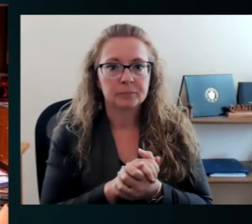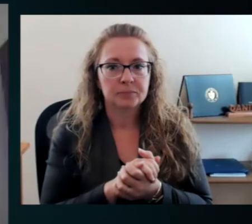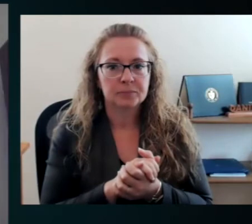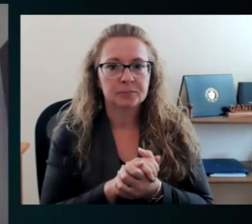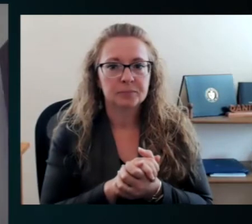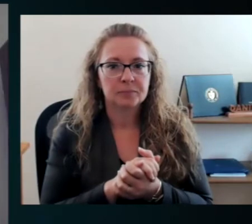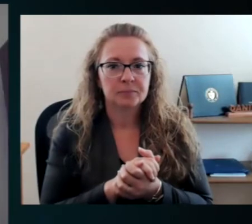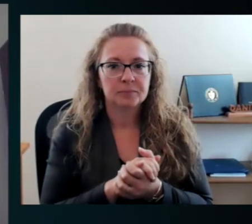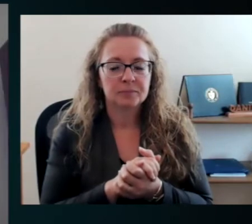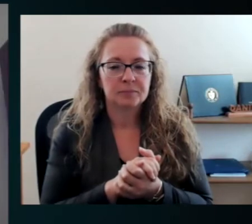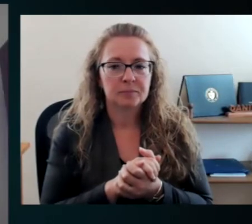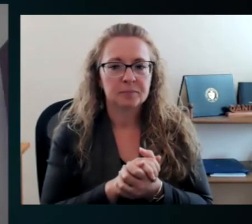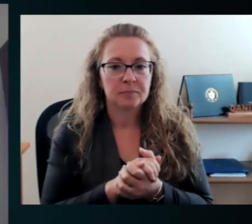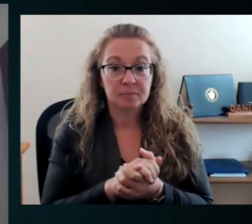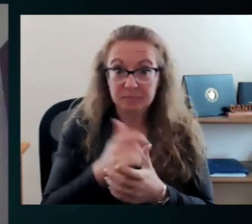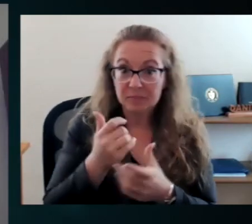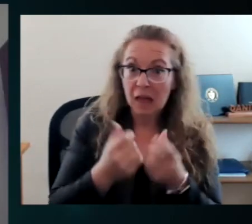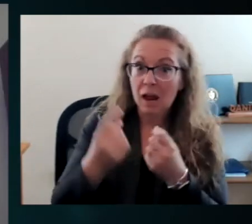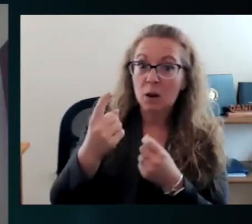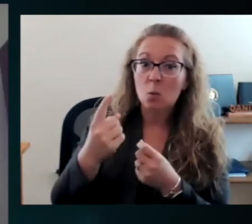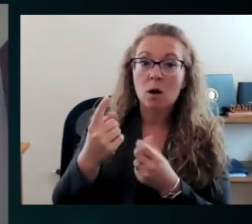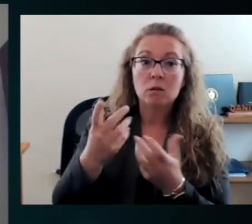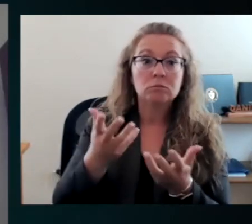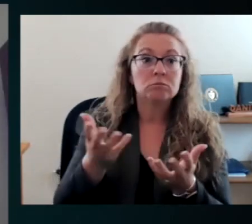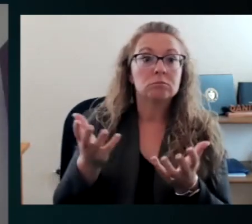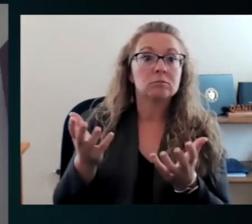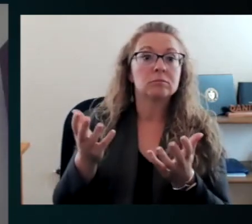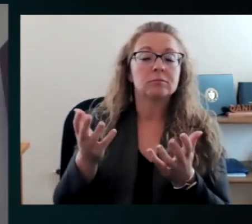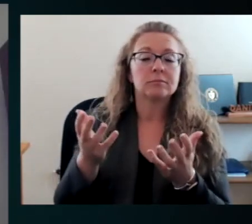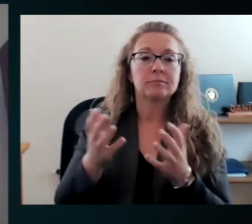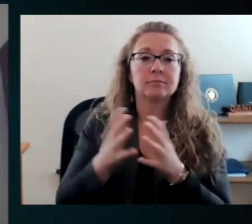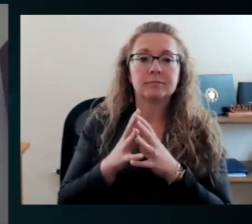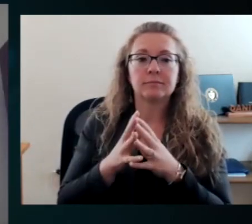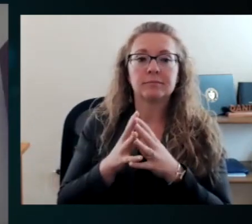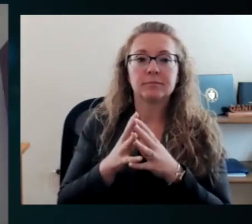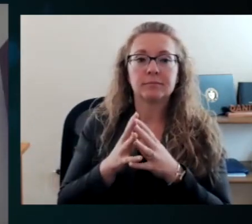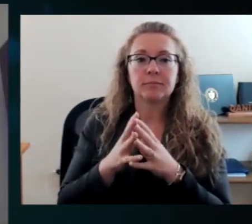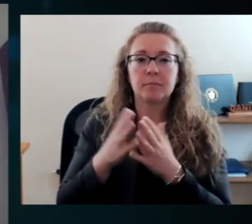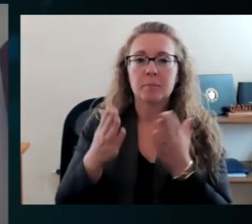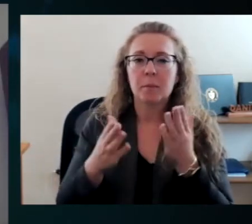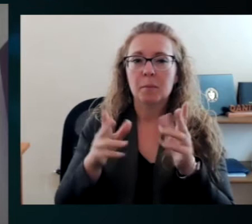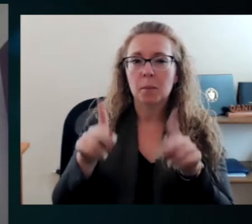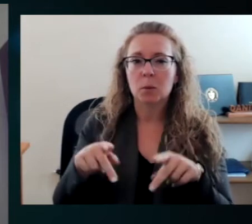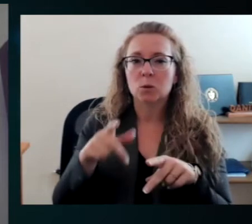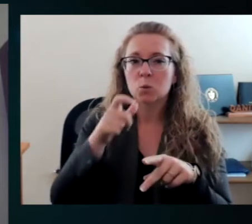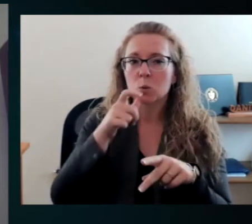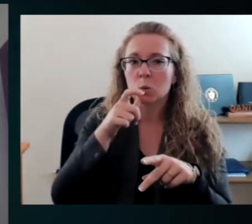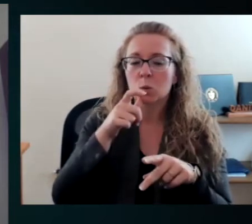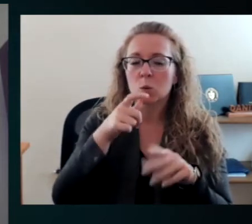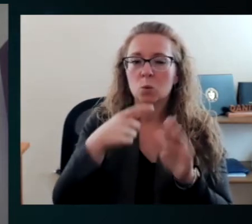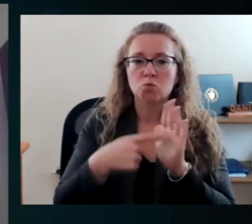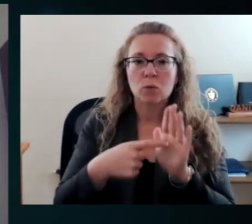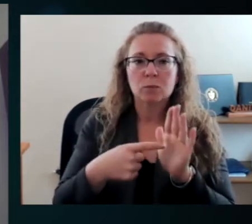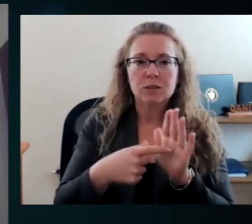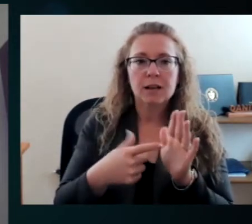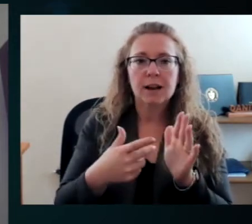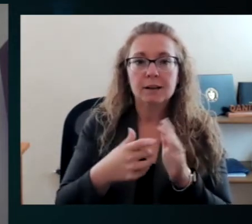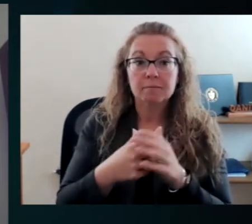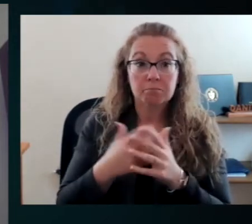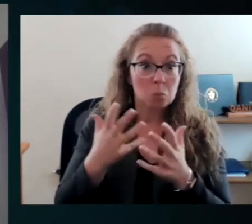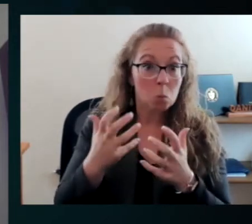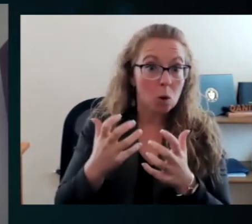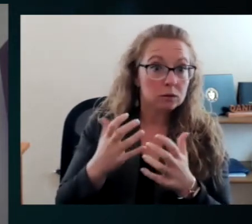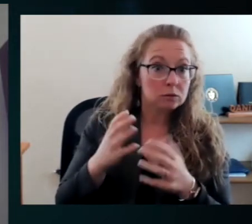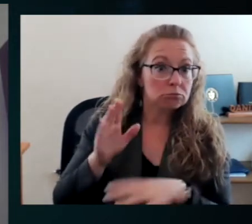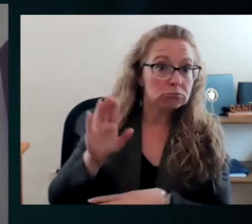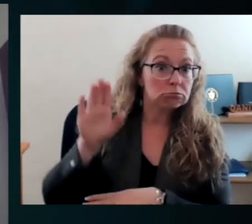Would anyone maybe that is representative here like to offer